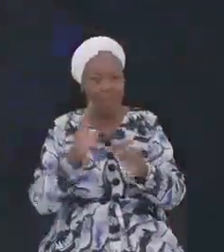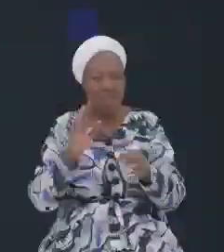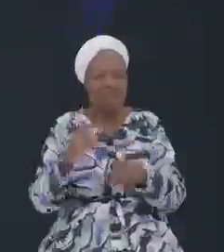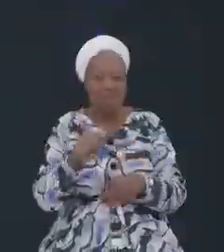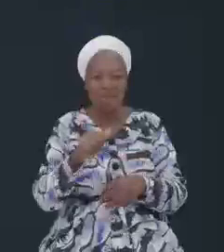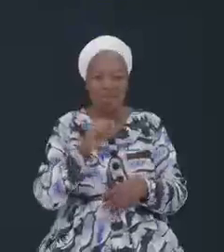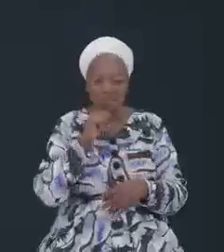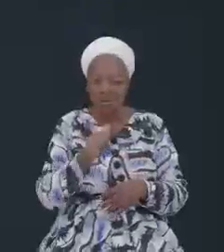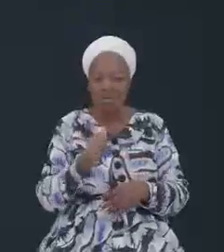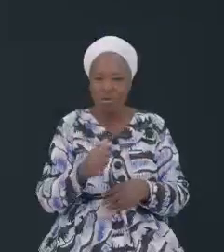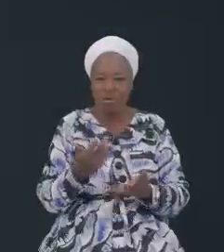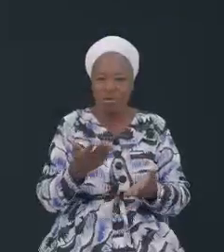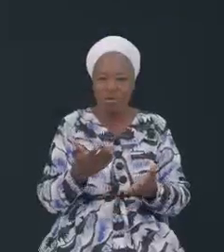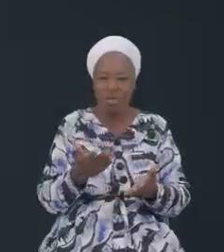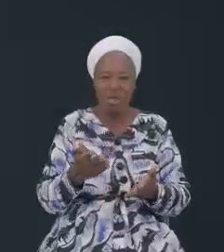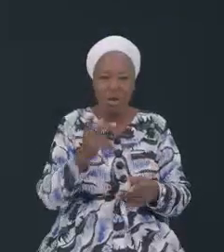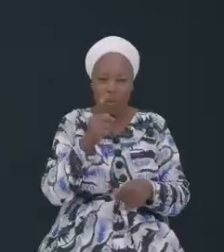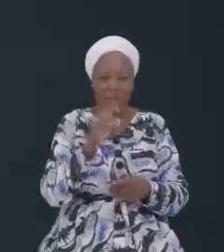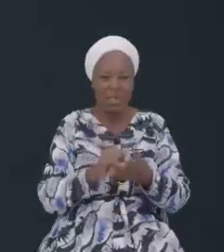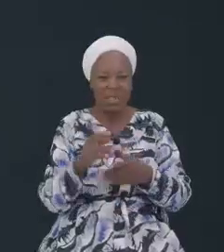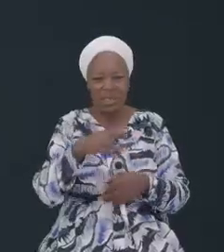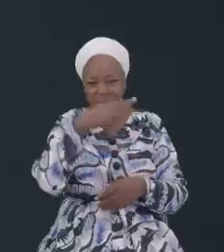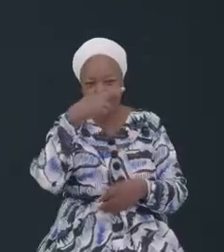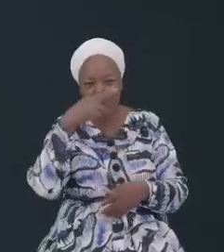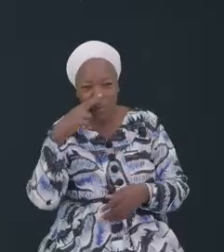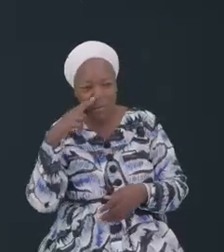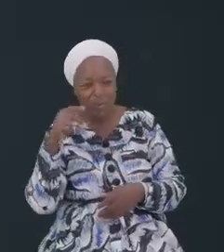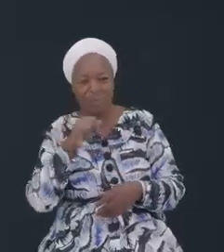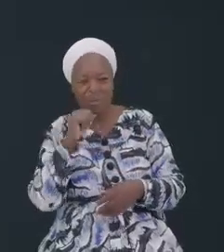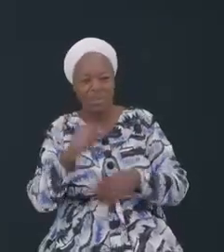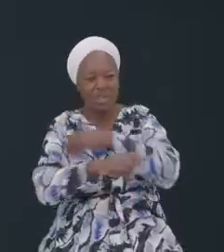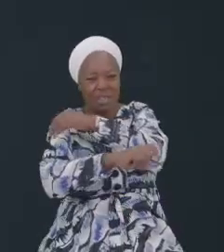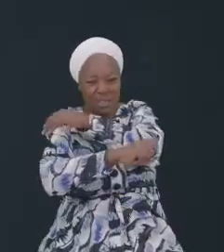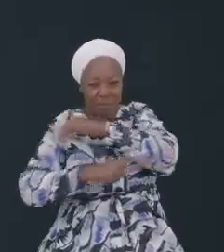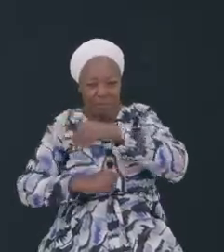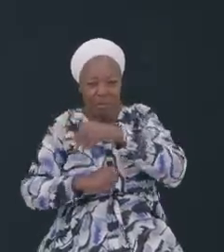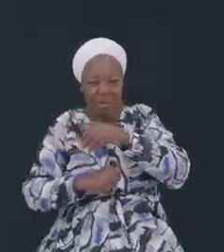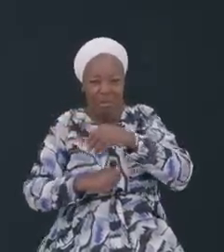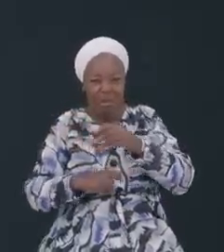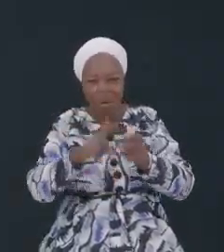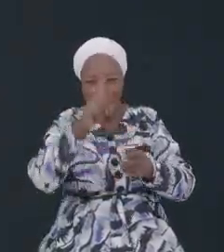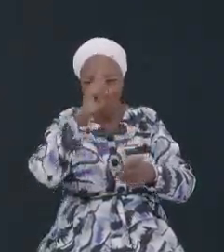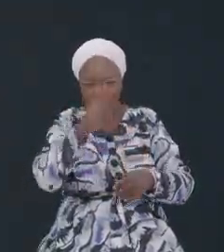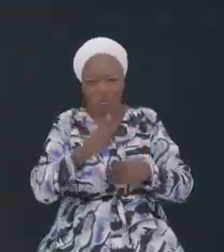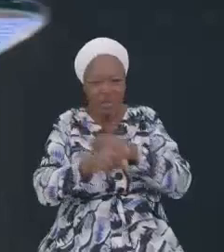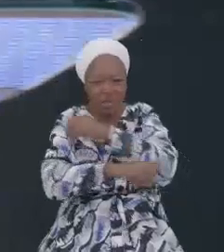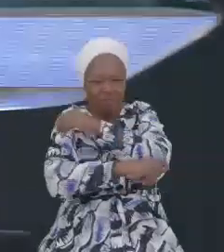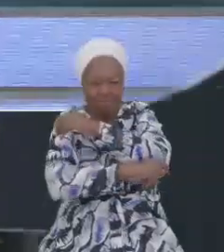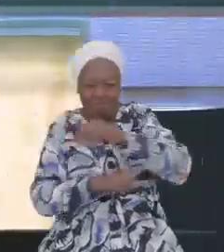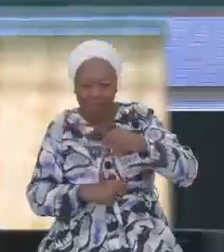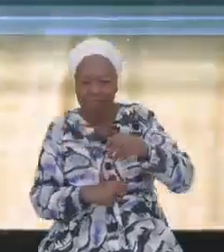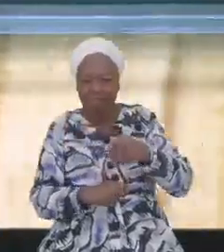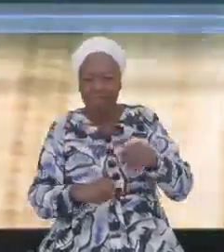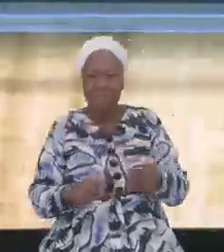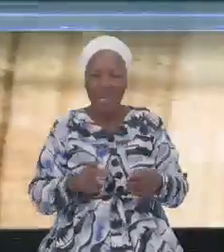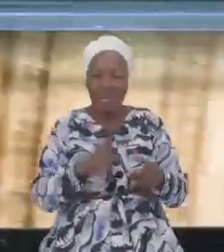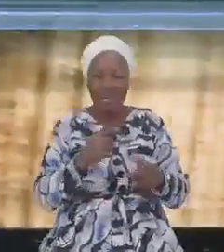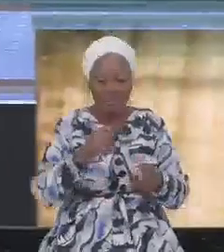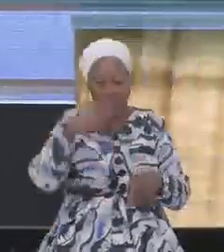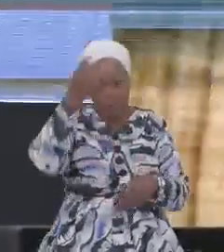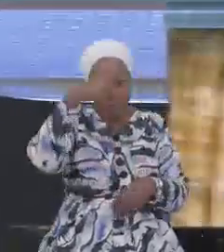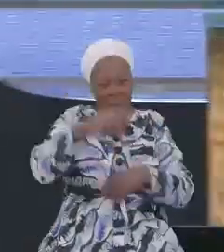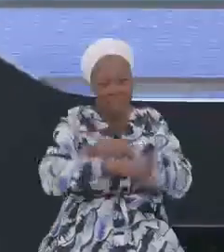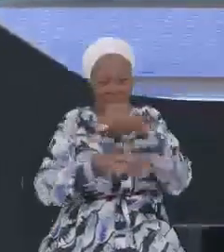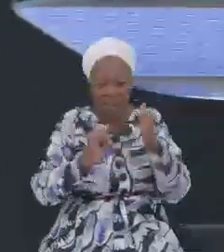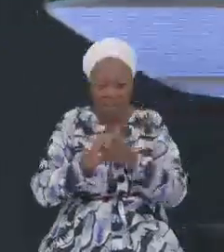fraudulent, if you are not a thief, clever thief that will steal either from the office or